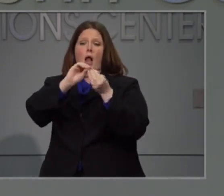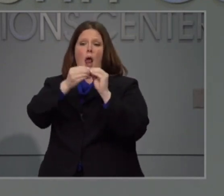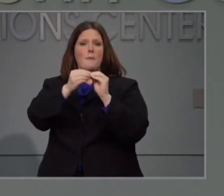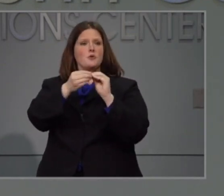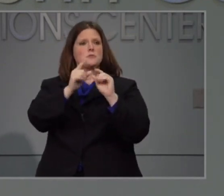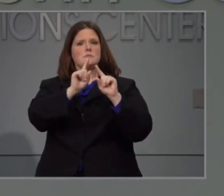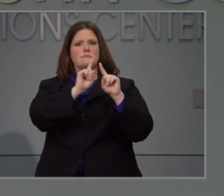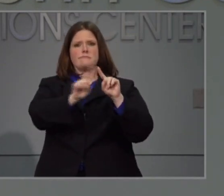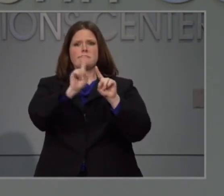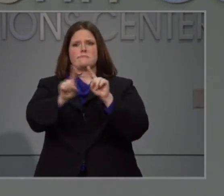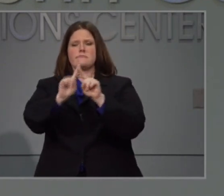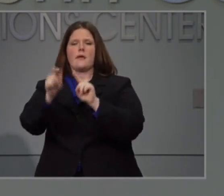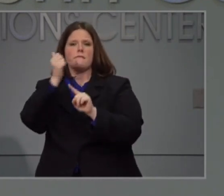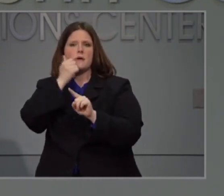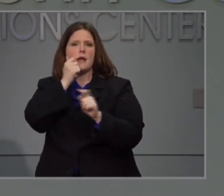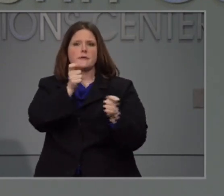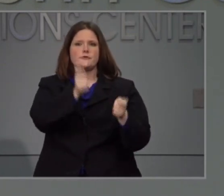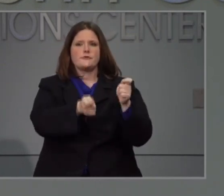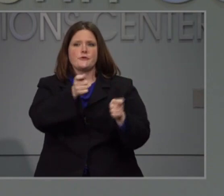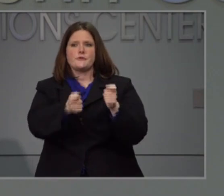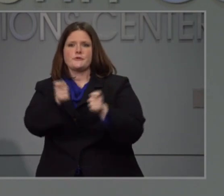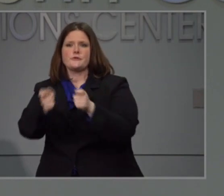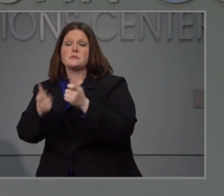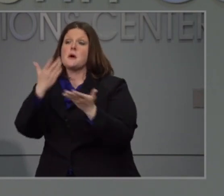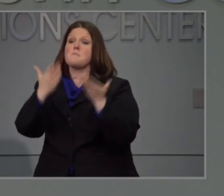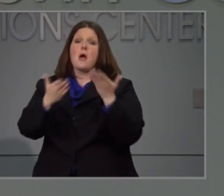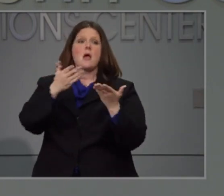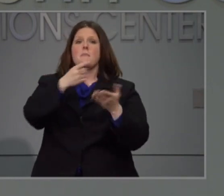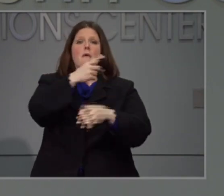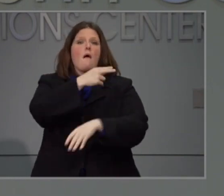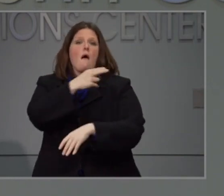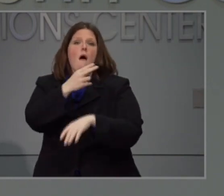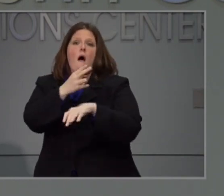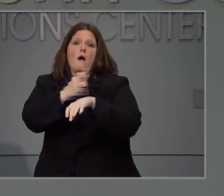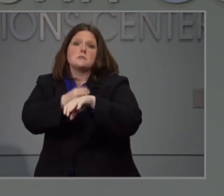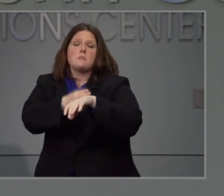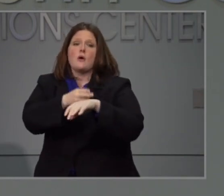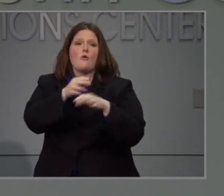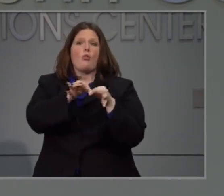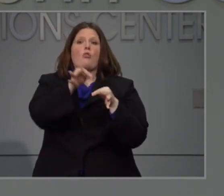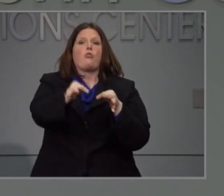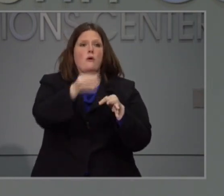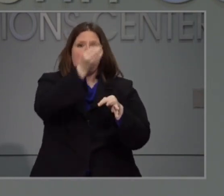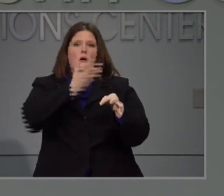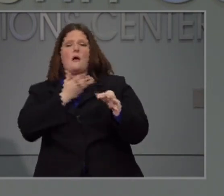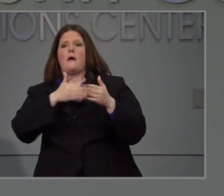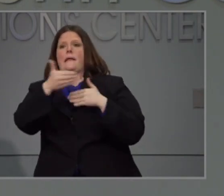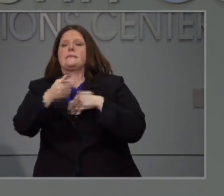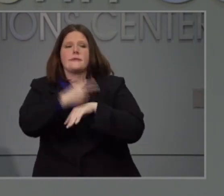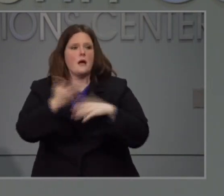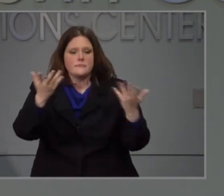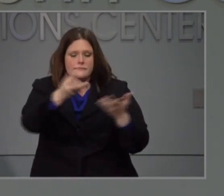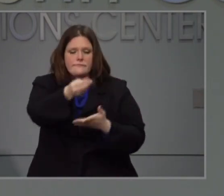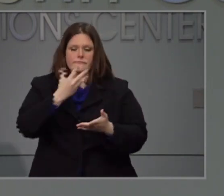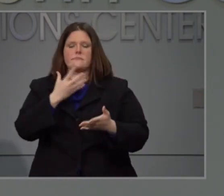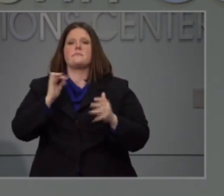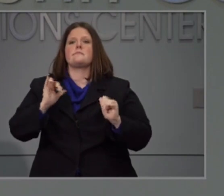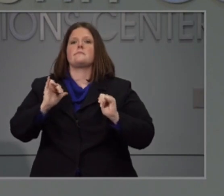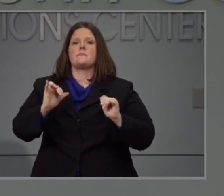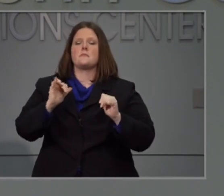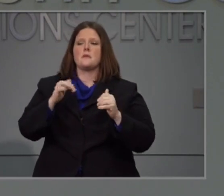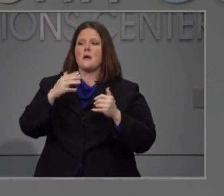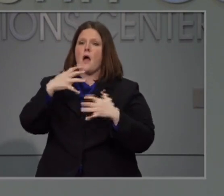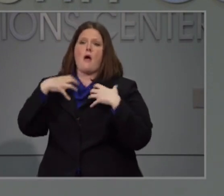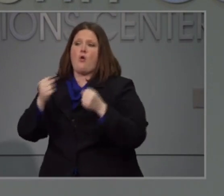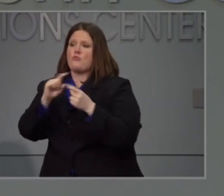day to day. It may be a delay in reporting by a hospital or a health department. So you want to wait